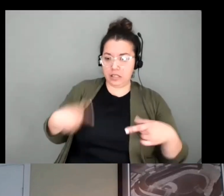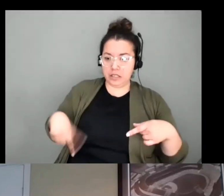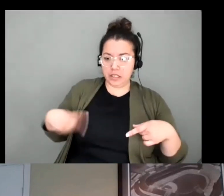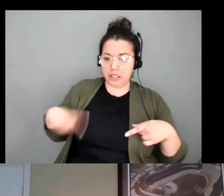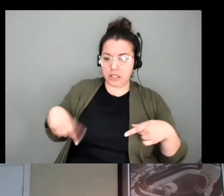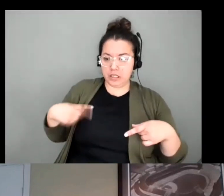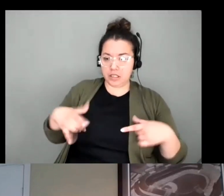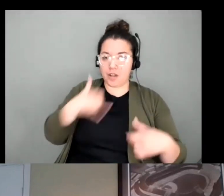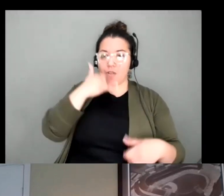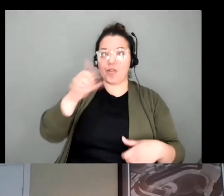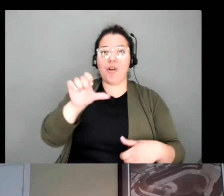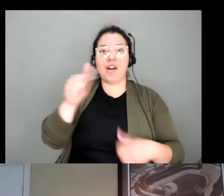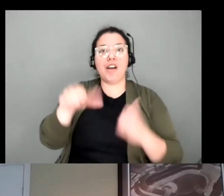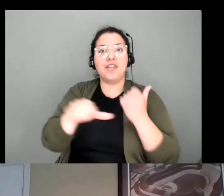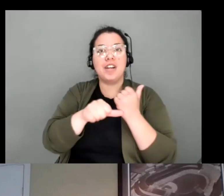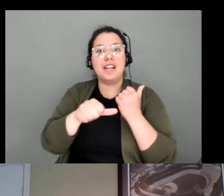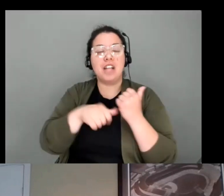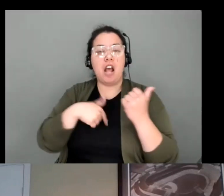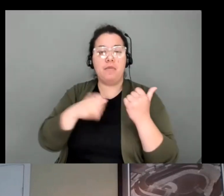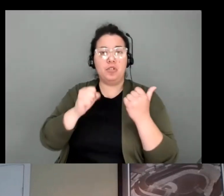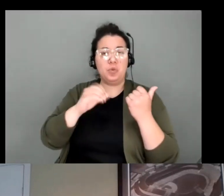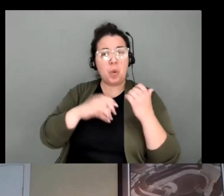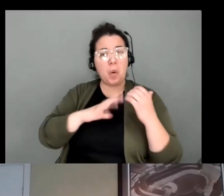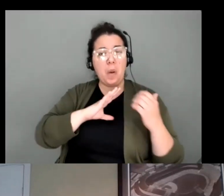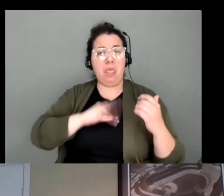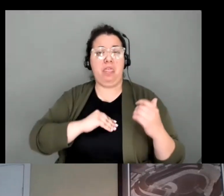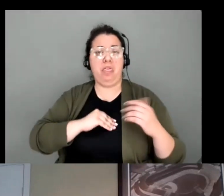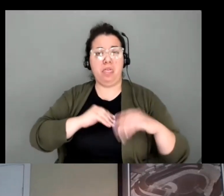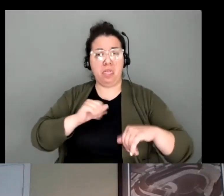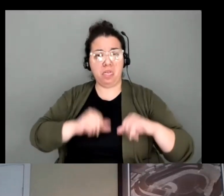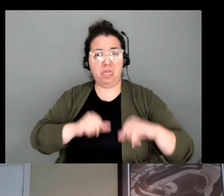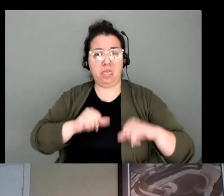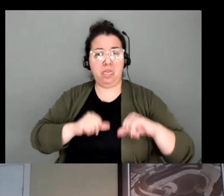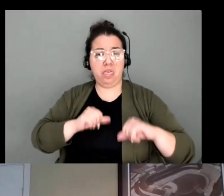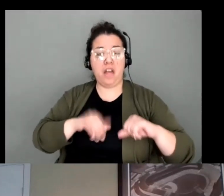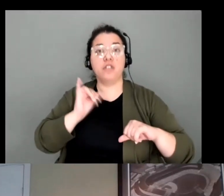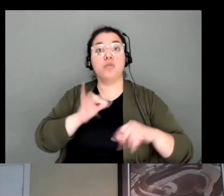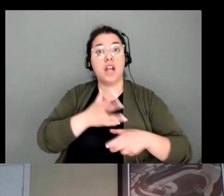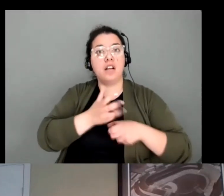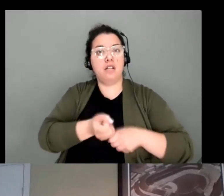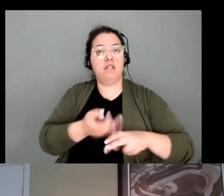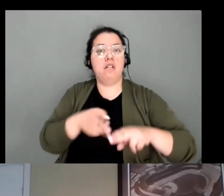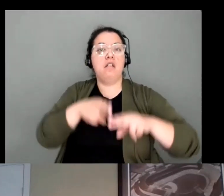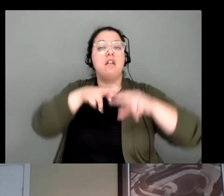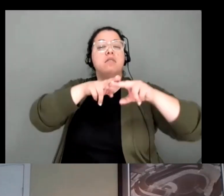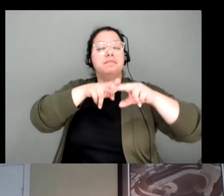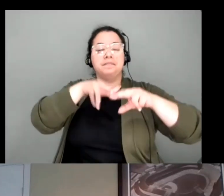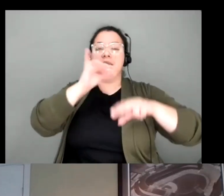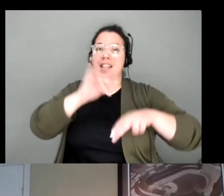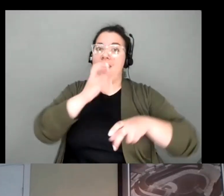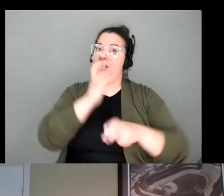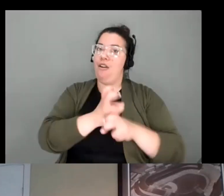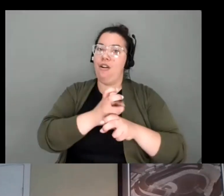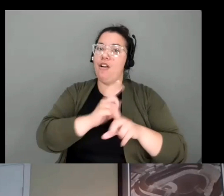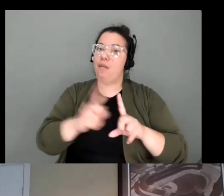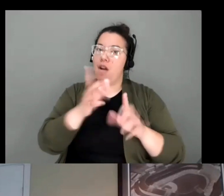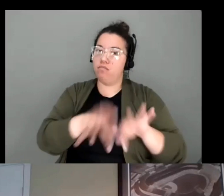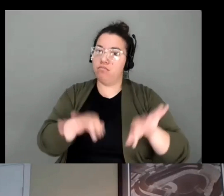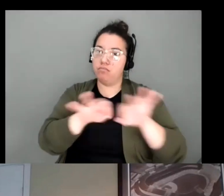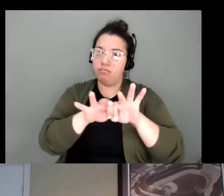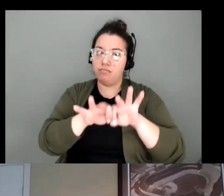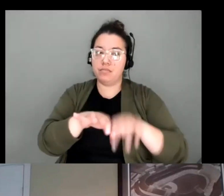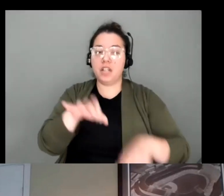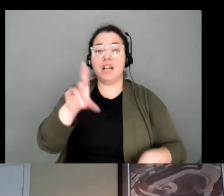another agent because I was so insecure about myself. Wow. That's great advice. And another really good question here that I wonder